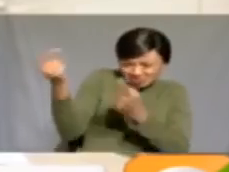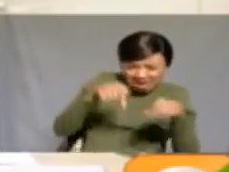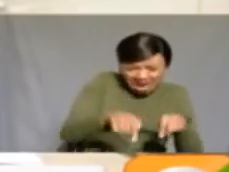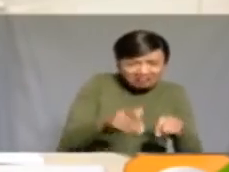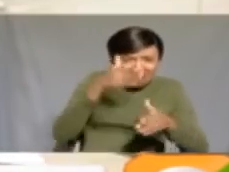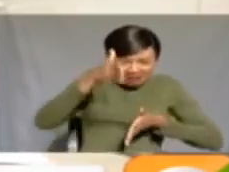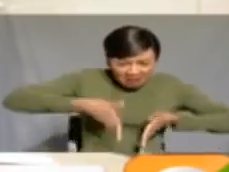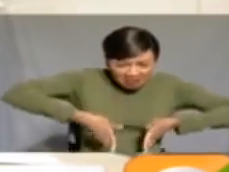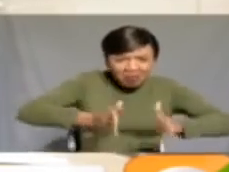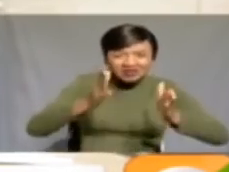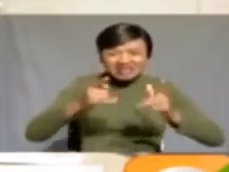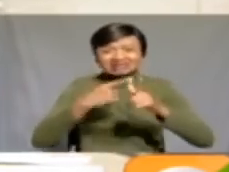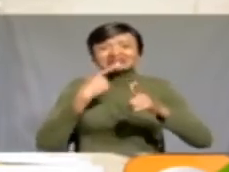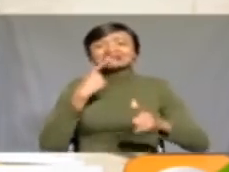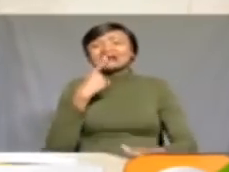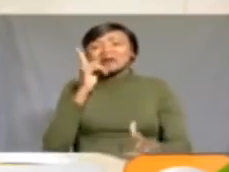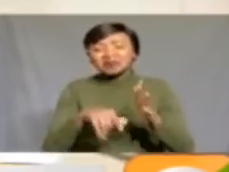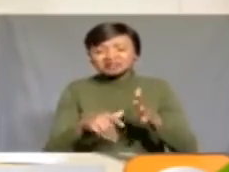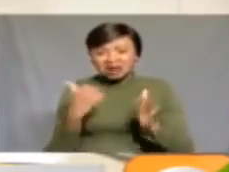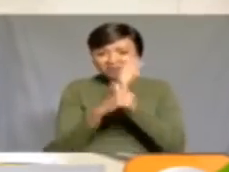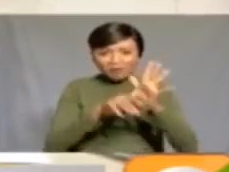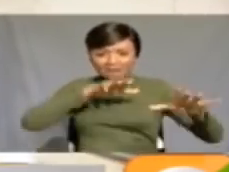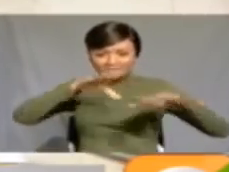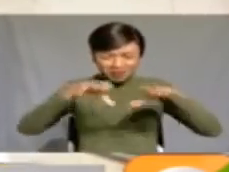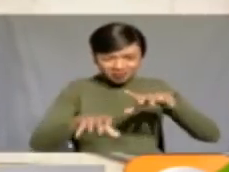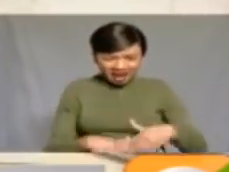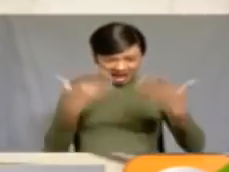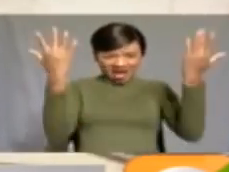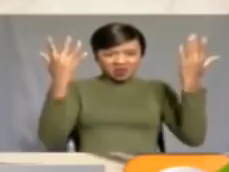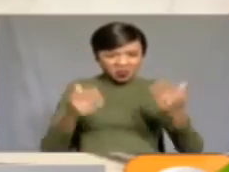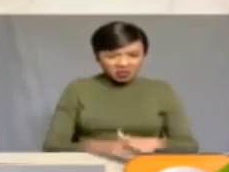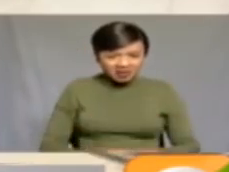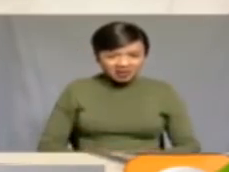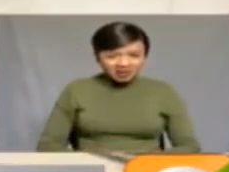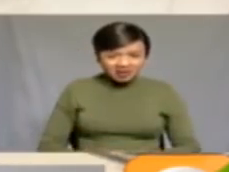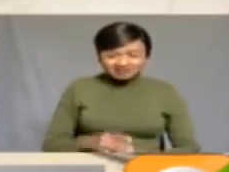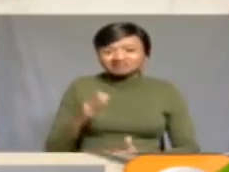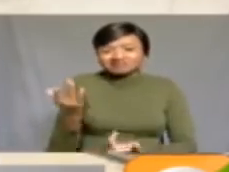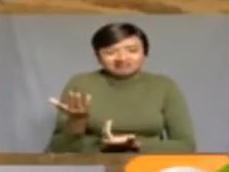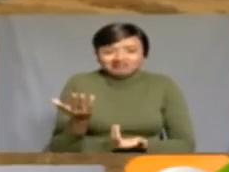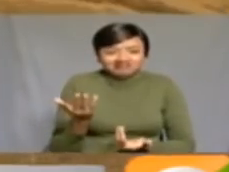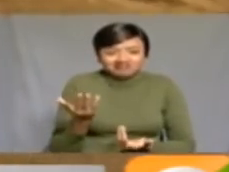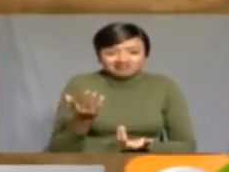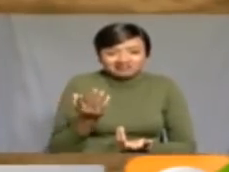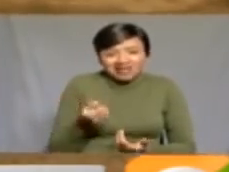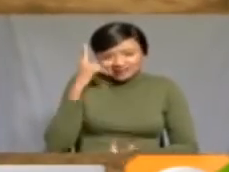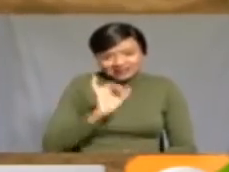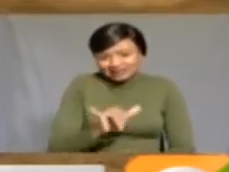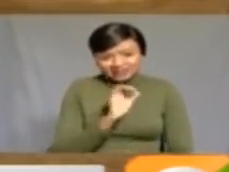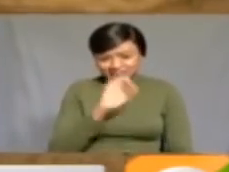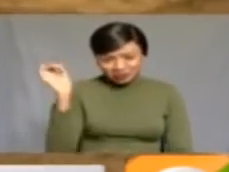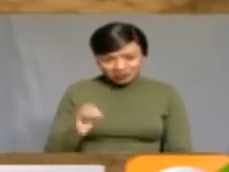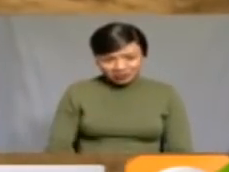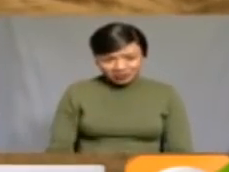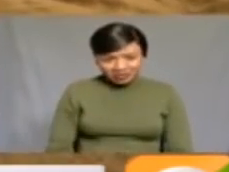hadhi kukiri kuja. Kwani hadhi kuki Naivasha dio hadhi kukiri kuja. Ati hapa dio ati ilikuja amalgamation point. As drivers continue